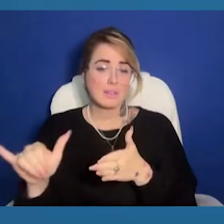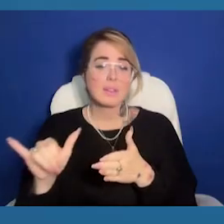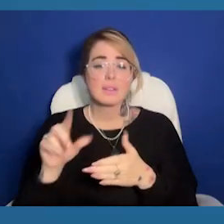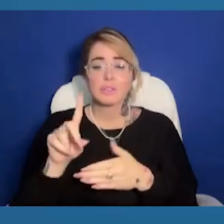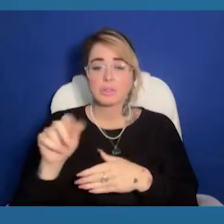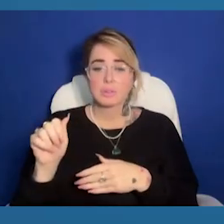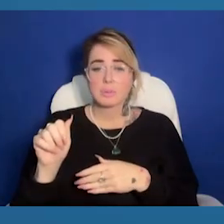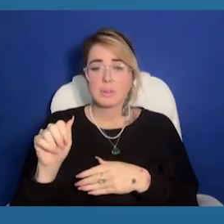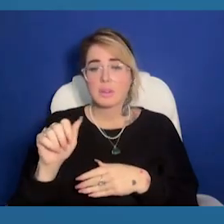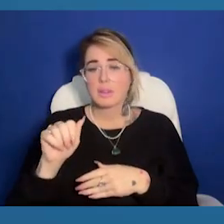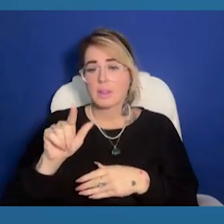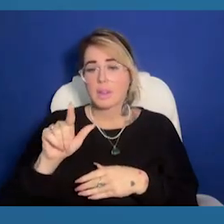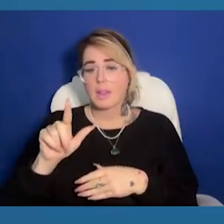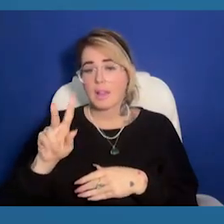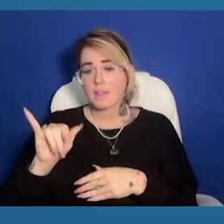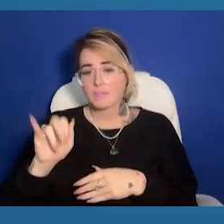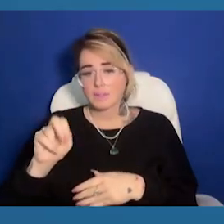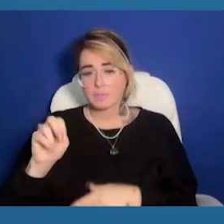Bragg.